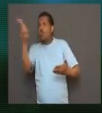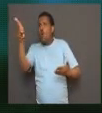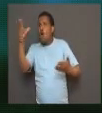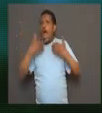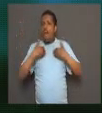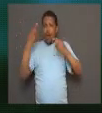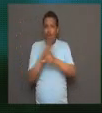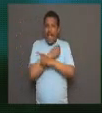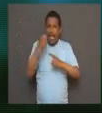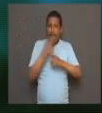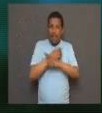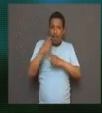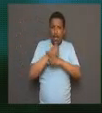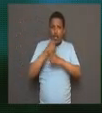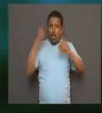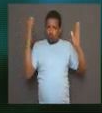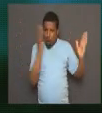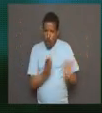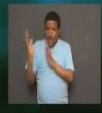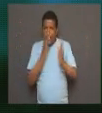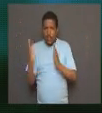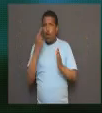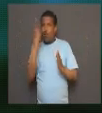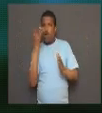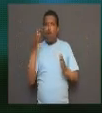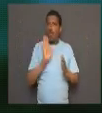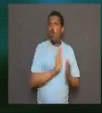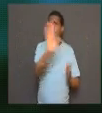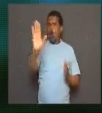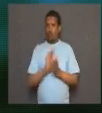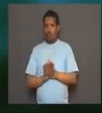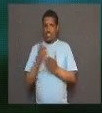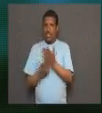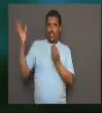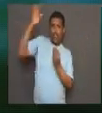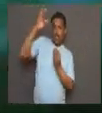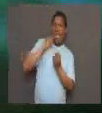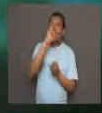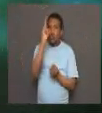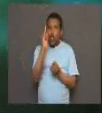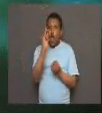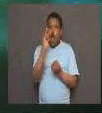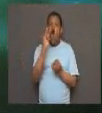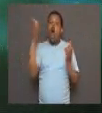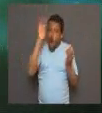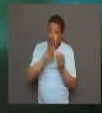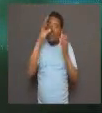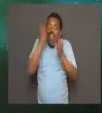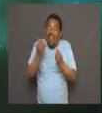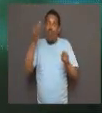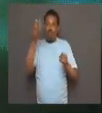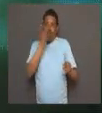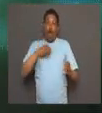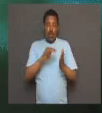maps, and you have practiced producing one of your own. This is also the